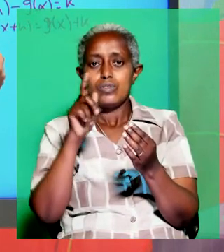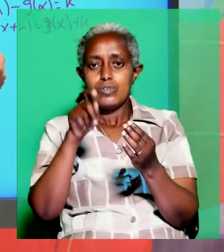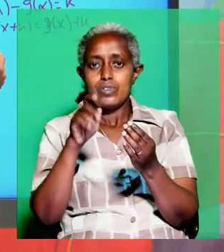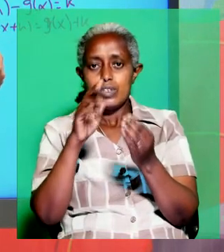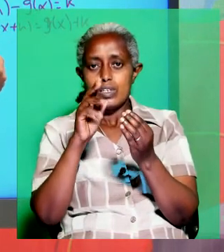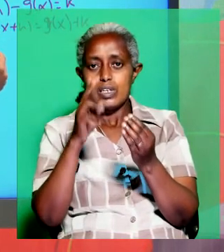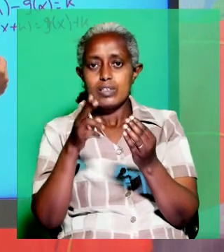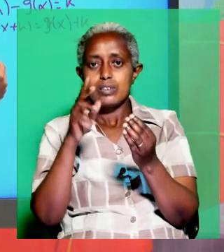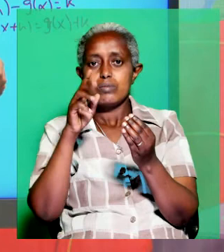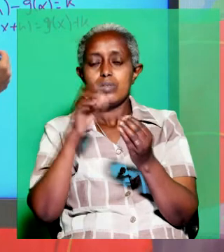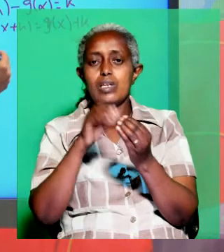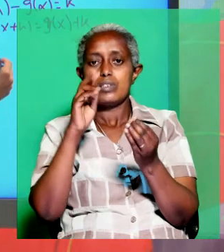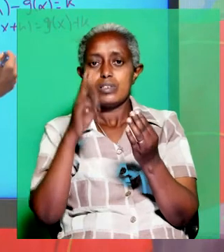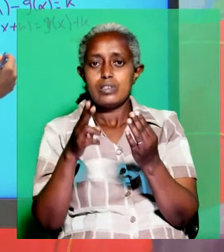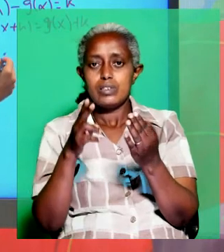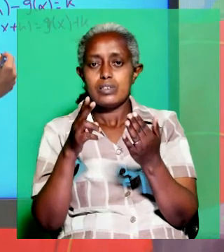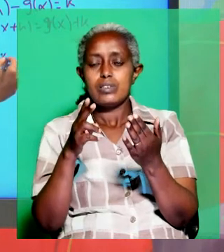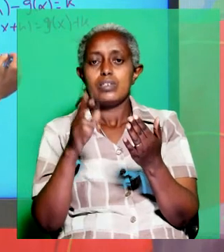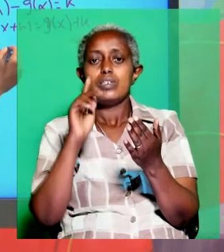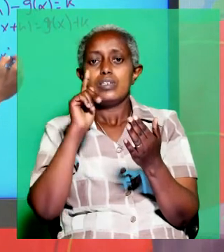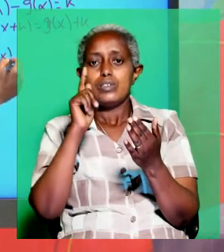is this g of x